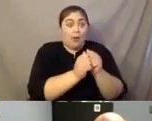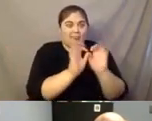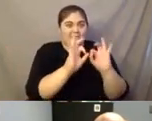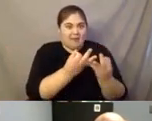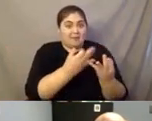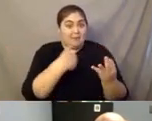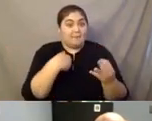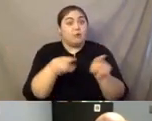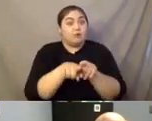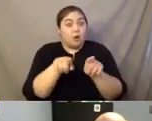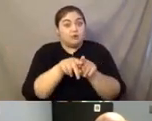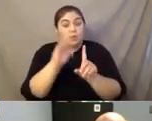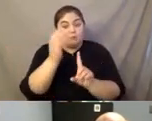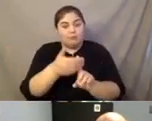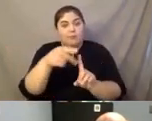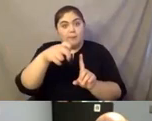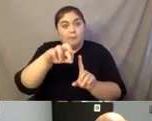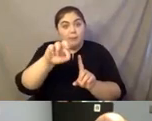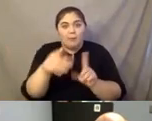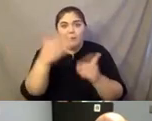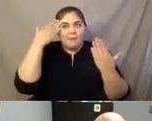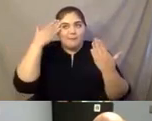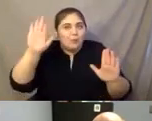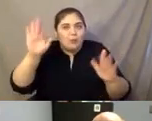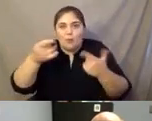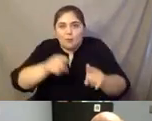perpetrator, how do we know what's happening there?